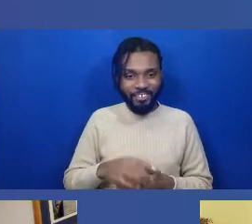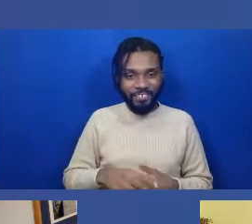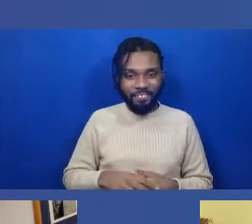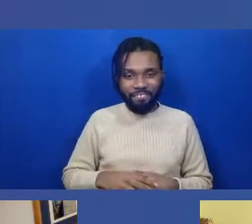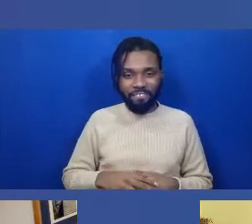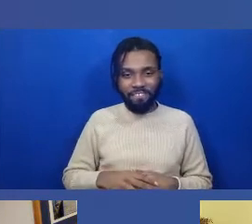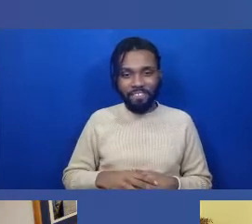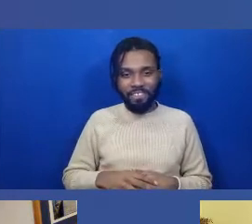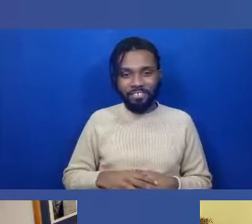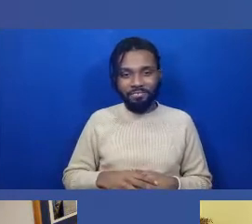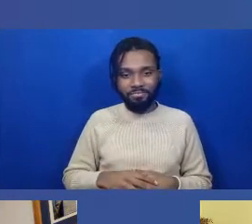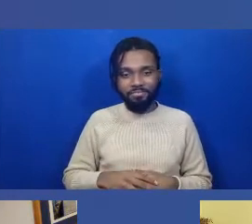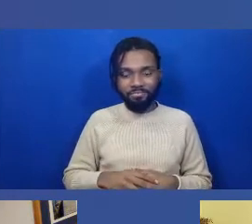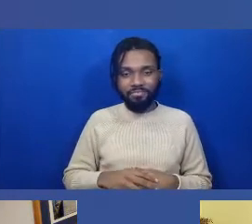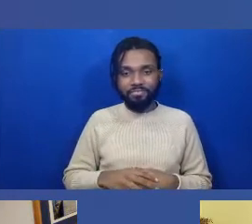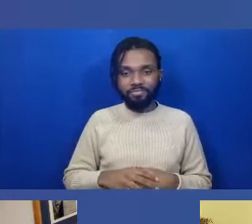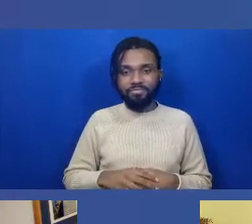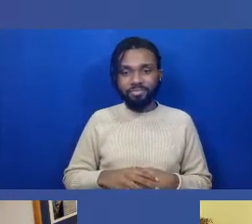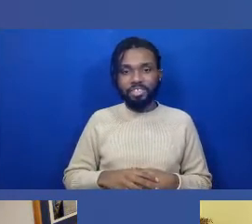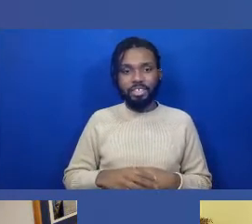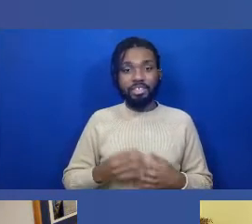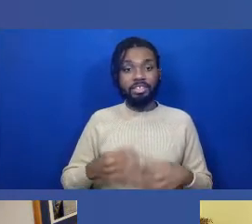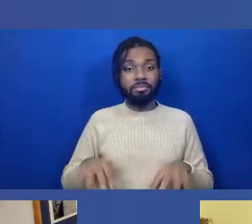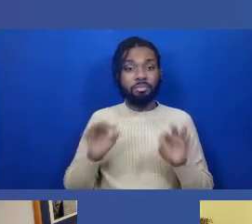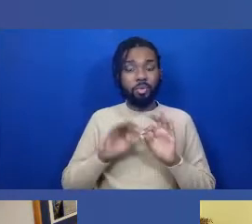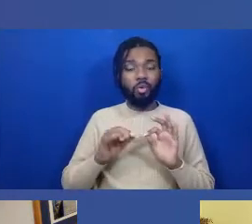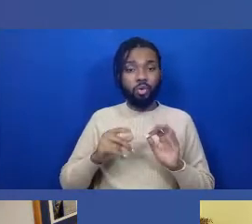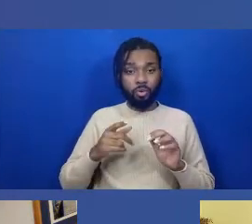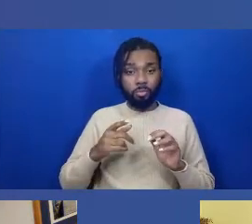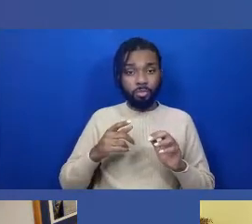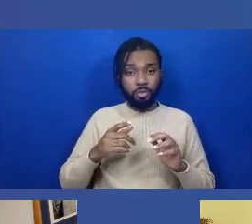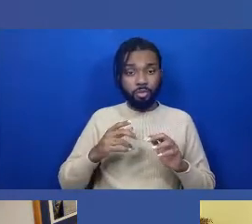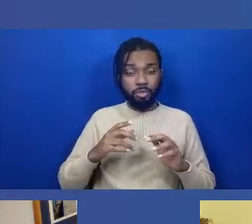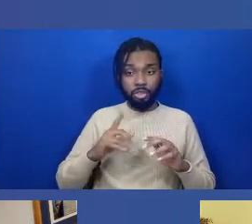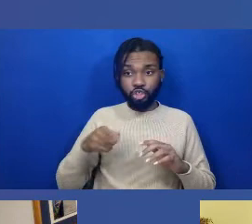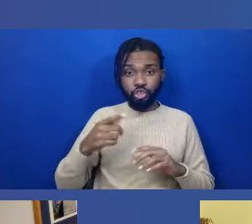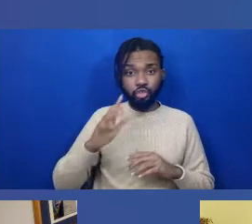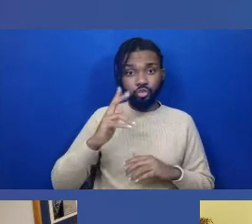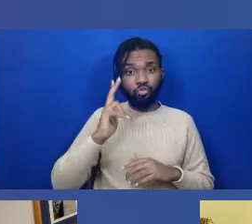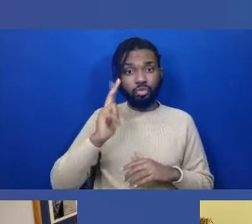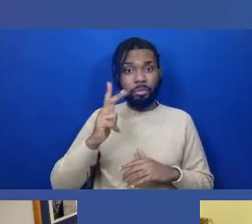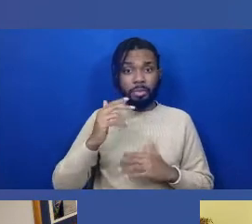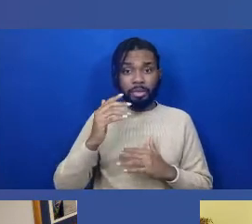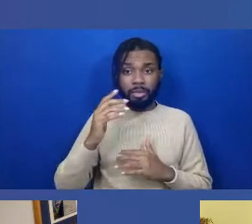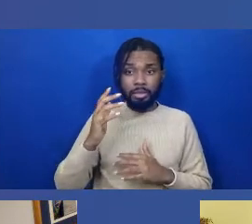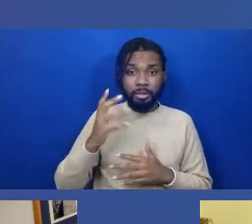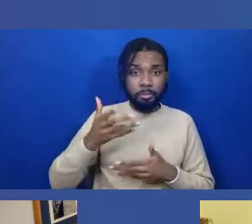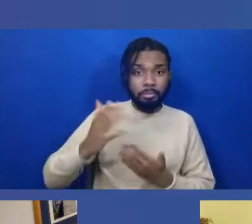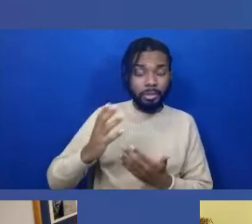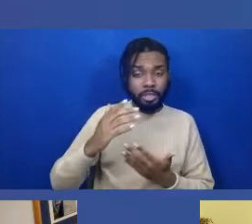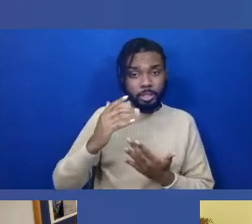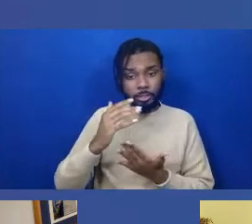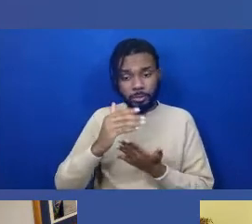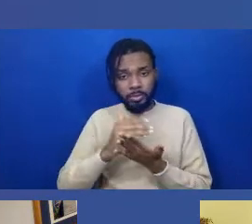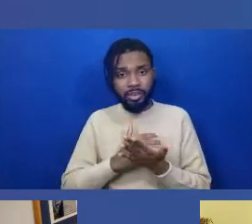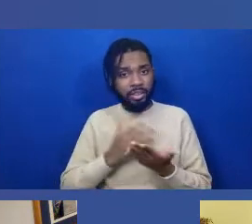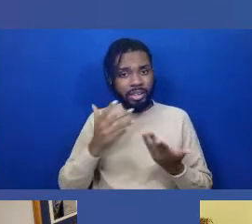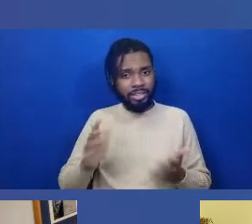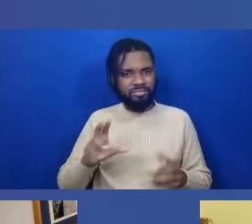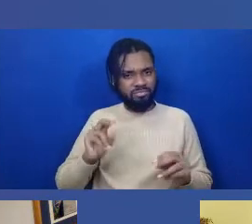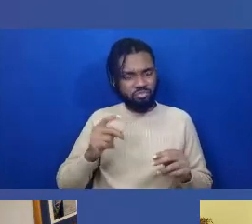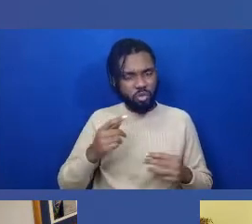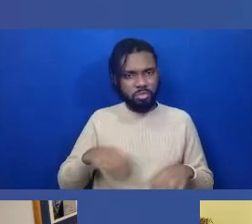Yeah, be ready with more than just your, you know, 3 minute pitch. Be ready to talk about, you know, things that excite